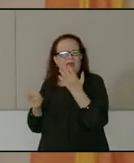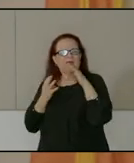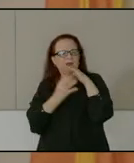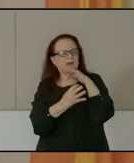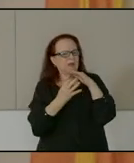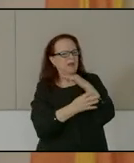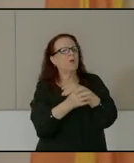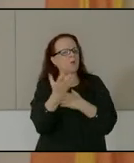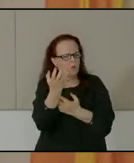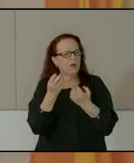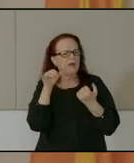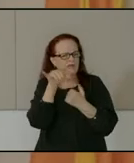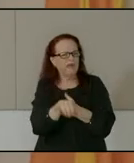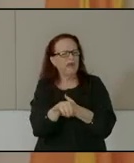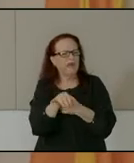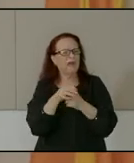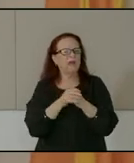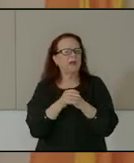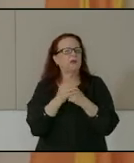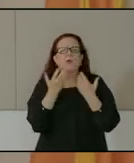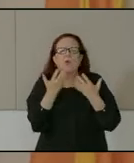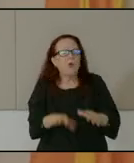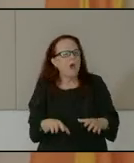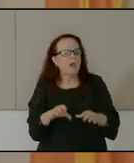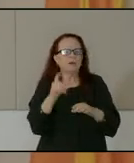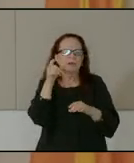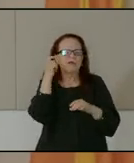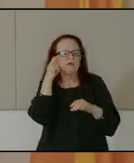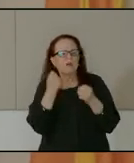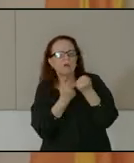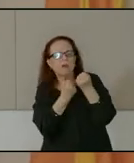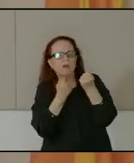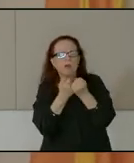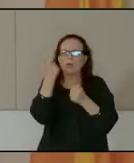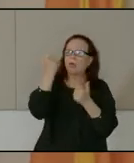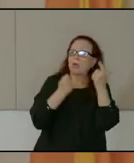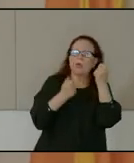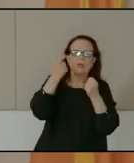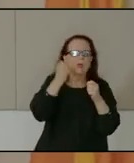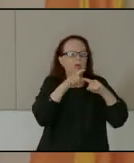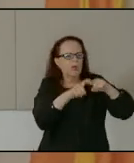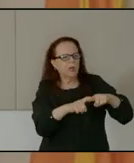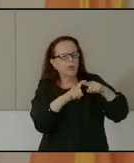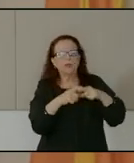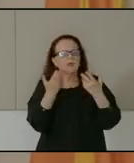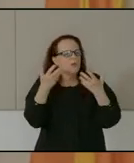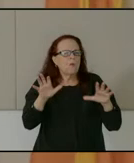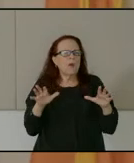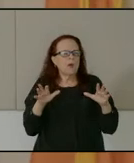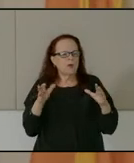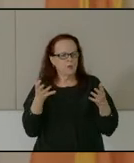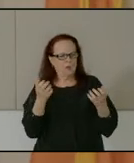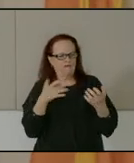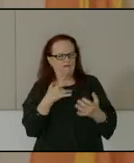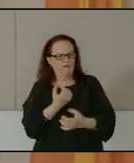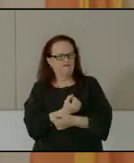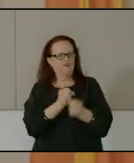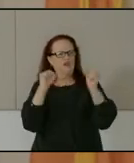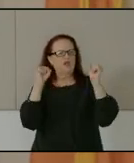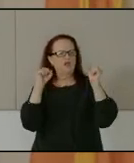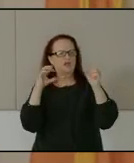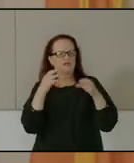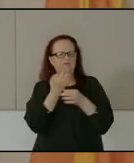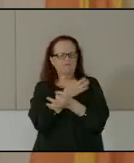can to not have to rely on government subsidies and others, and to have the freedom to express our views and live